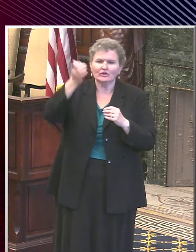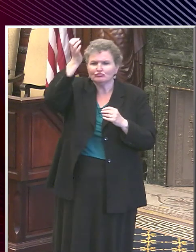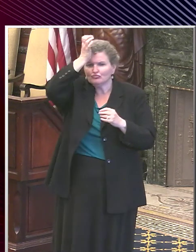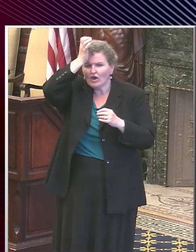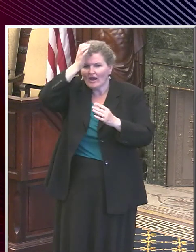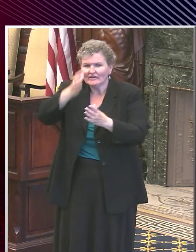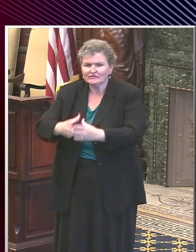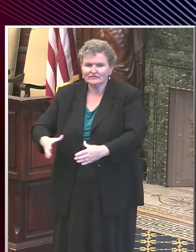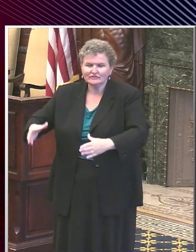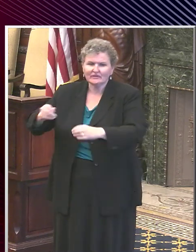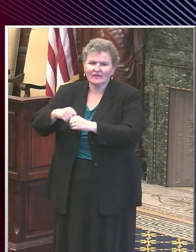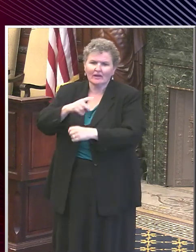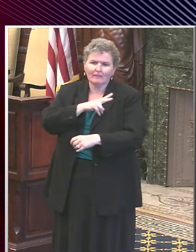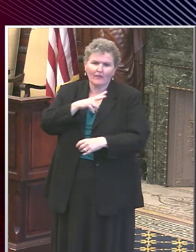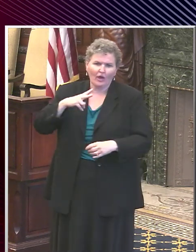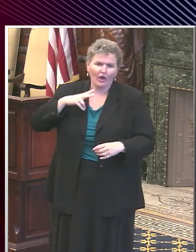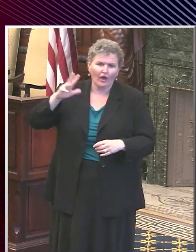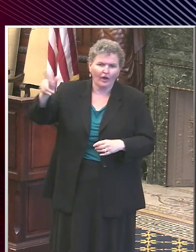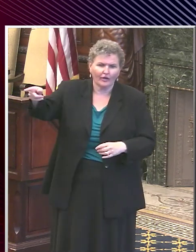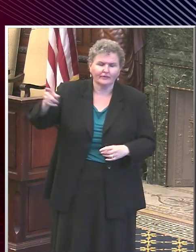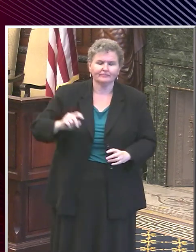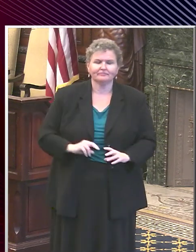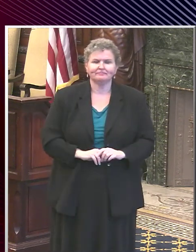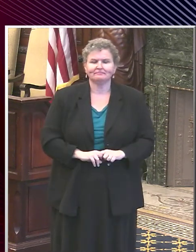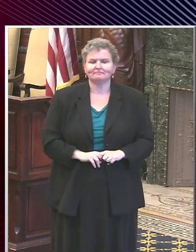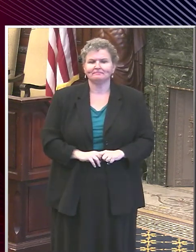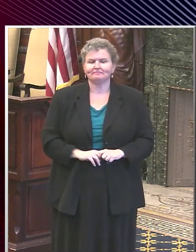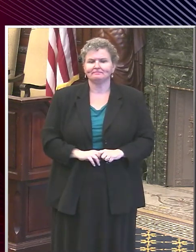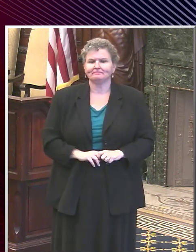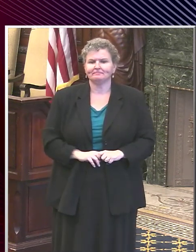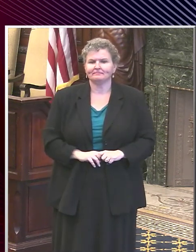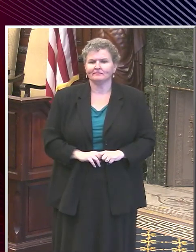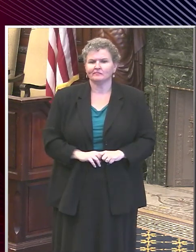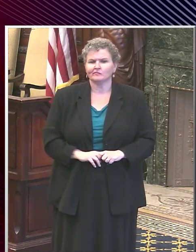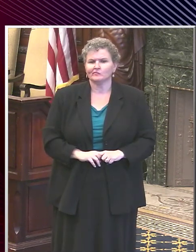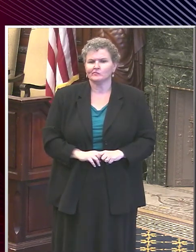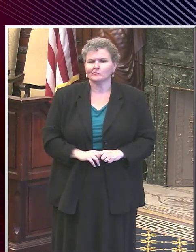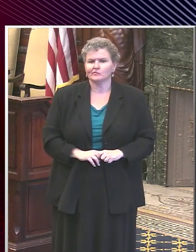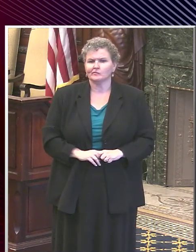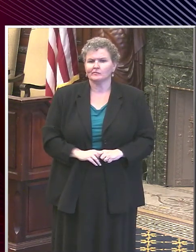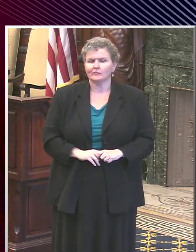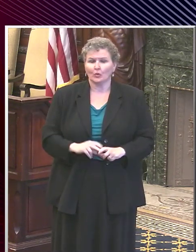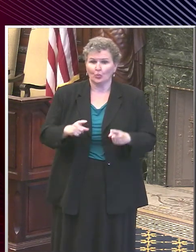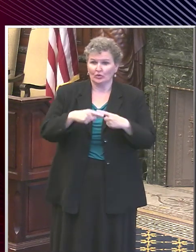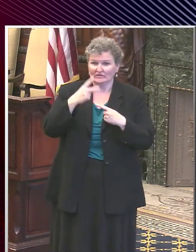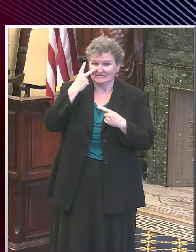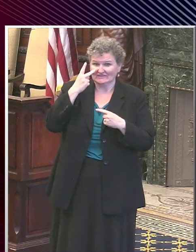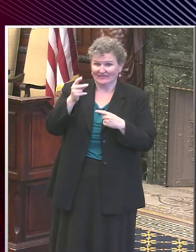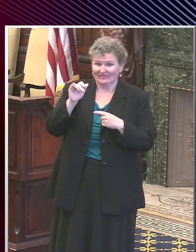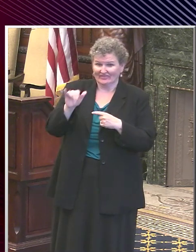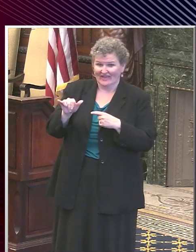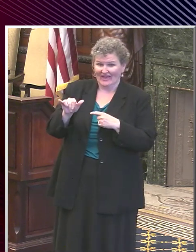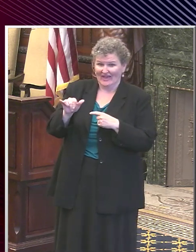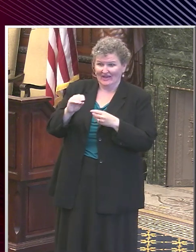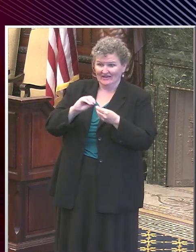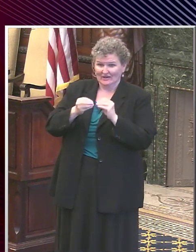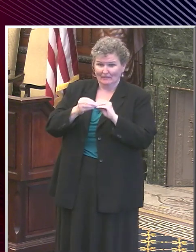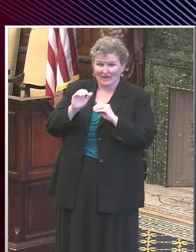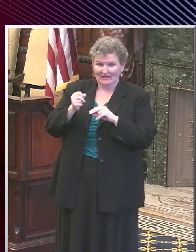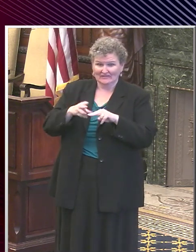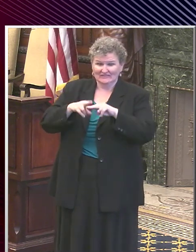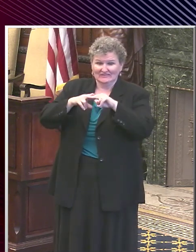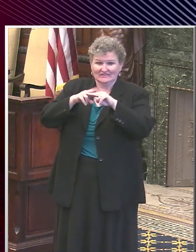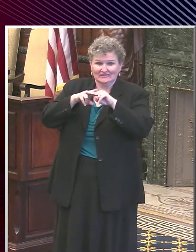predominantly, most of the people were not from Philadelphia. As this gets, if you see the cases increase, will you start to put more signs up at